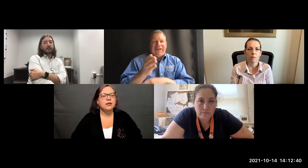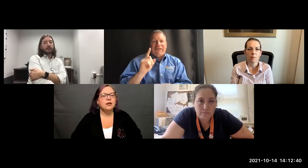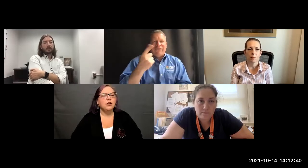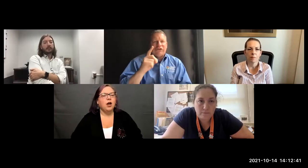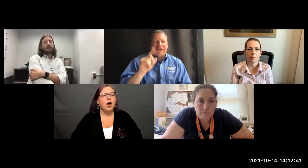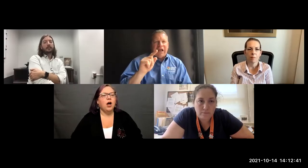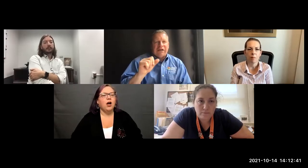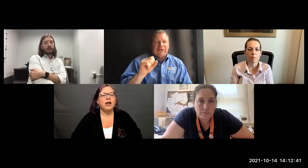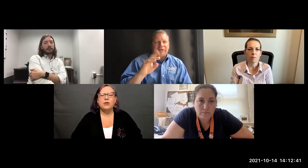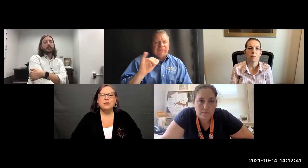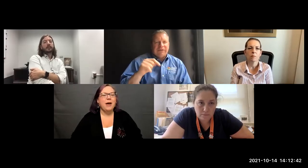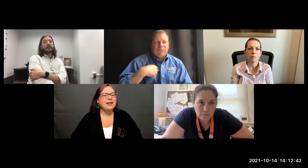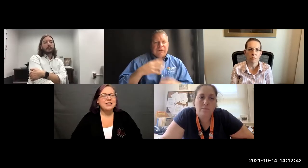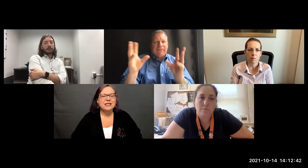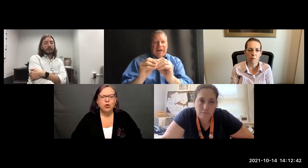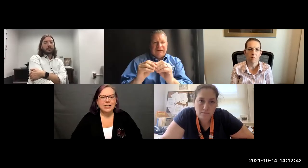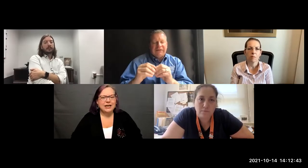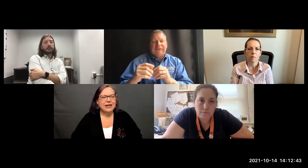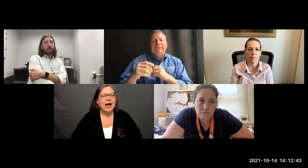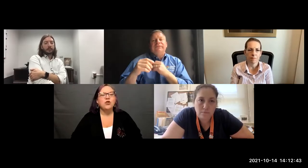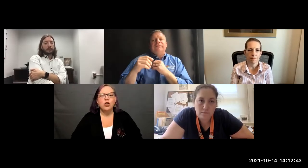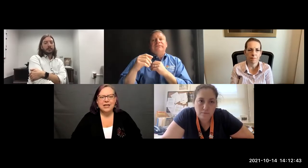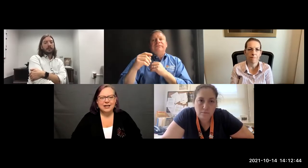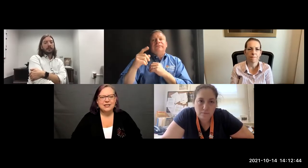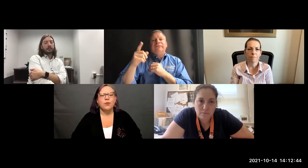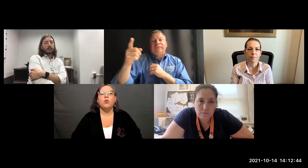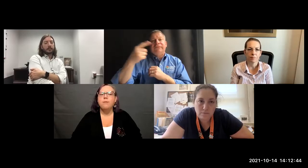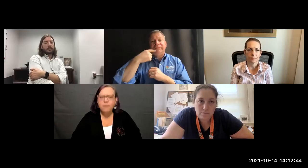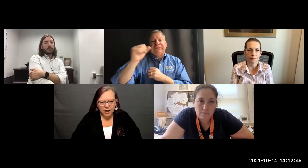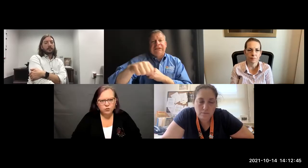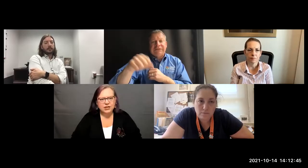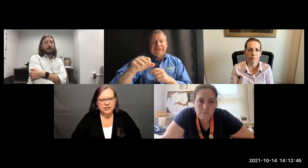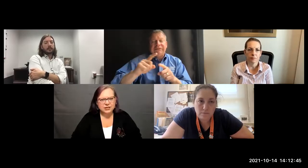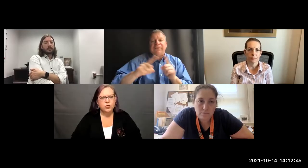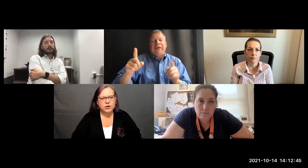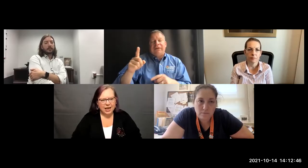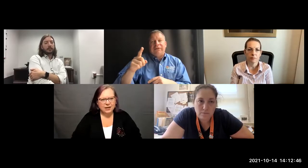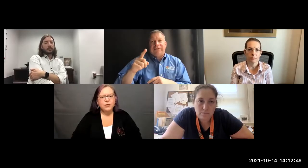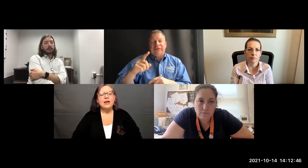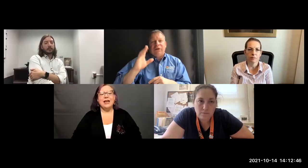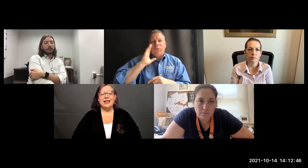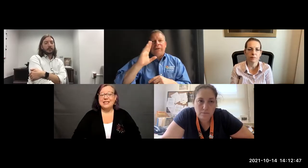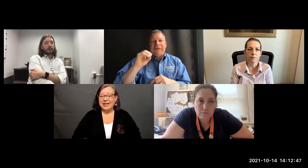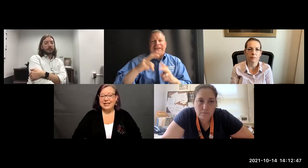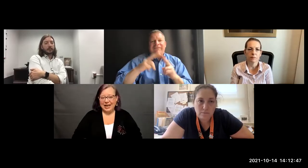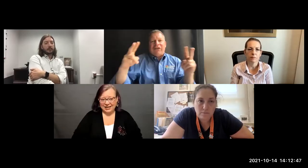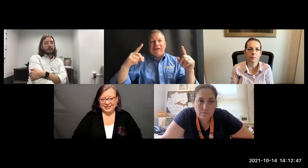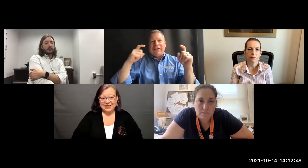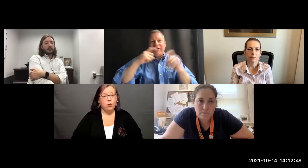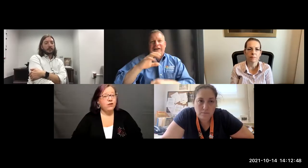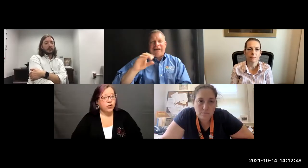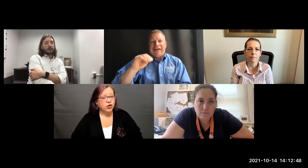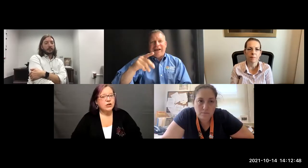goodness, it was back in the spring after our data summit, we met with NWEA and they said